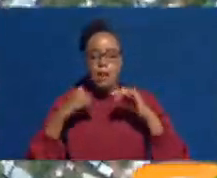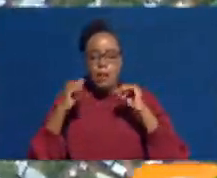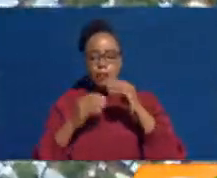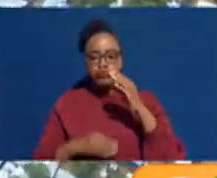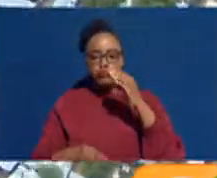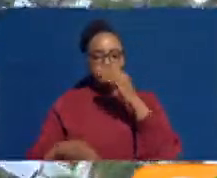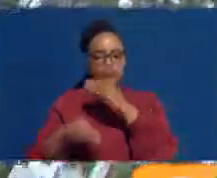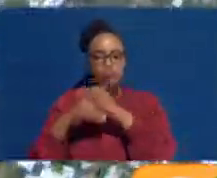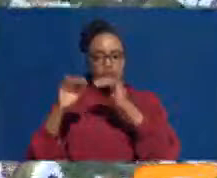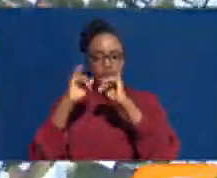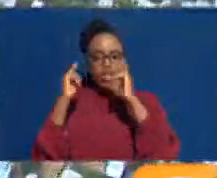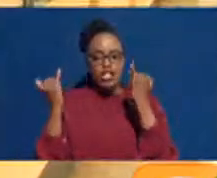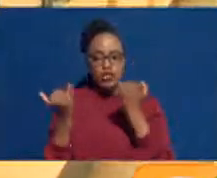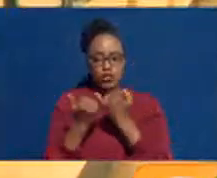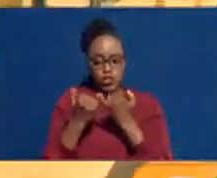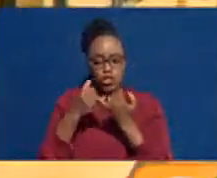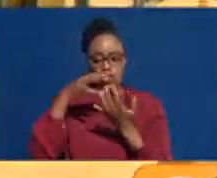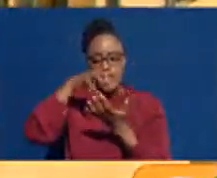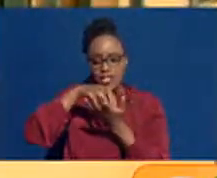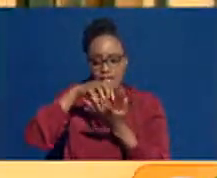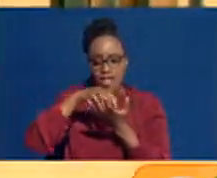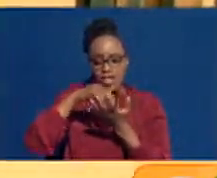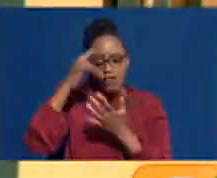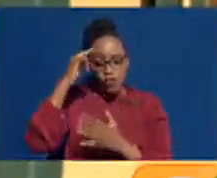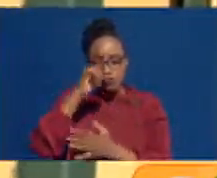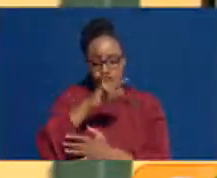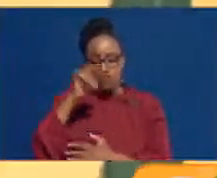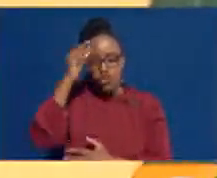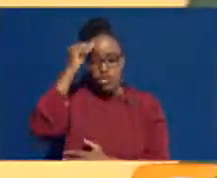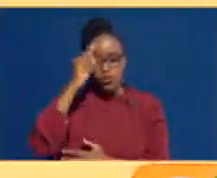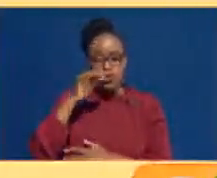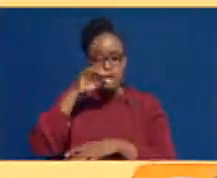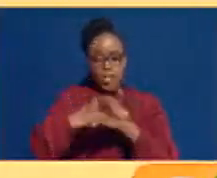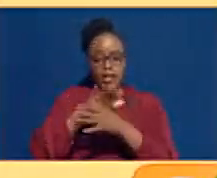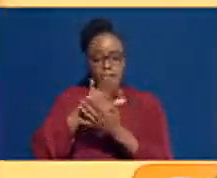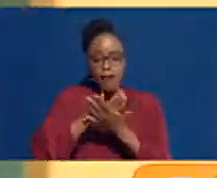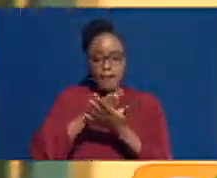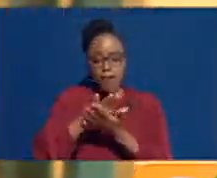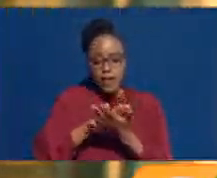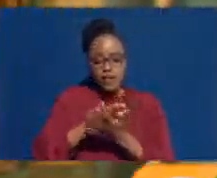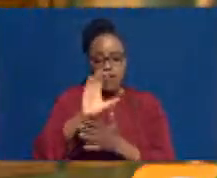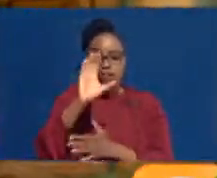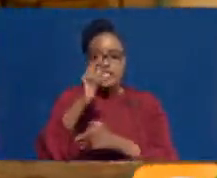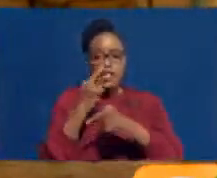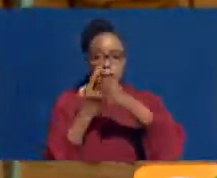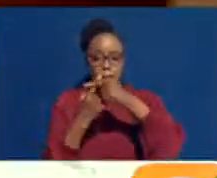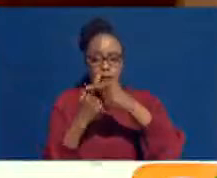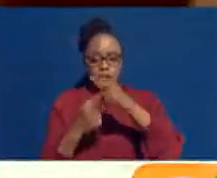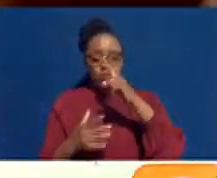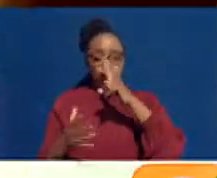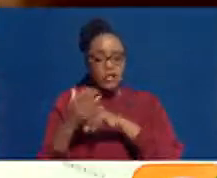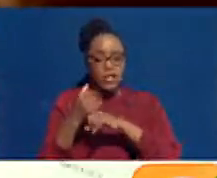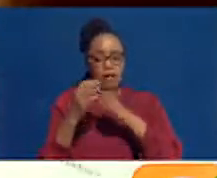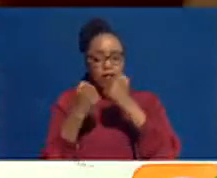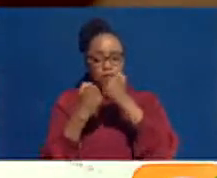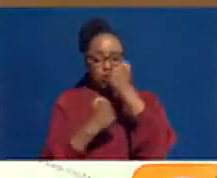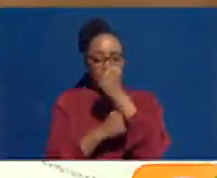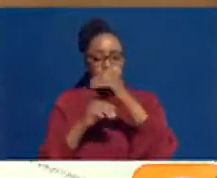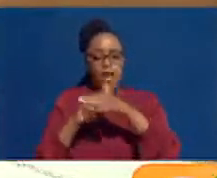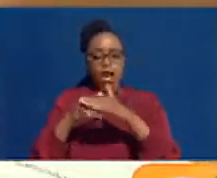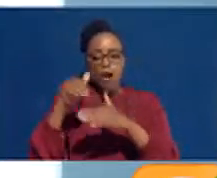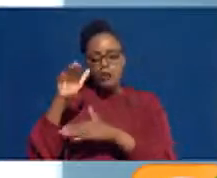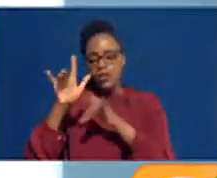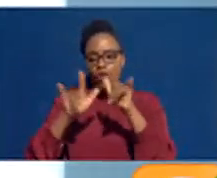some institutions setting standards for the candidates to score a minimum grade of C+ to earn them scholarships outside the